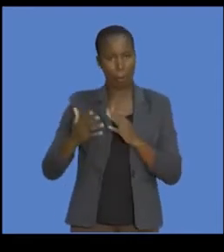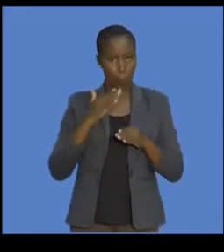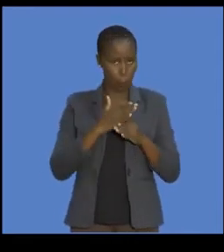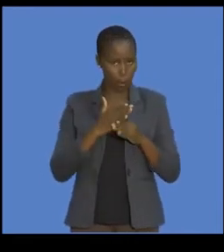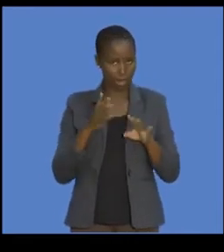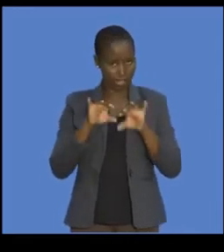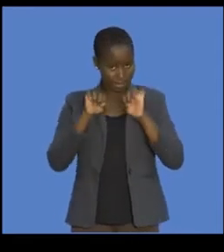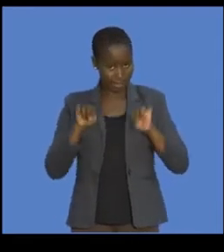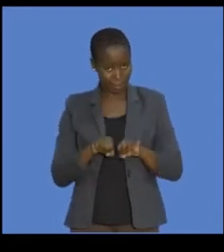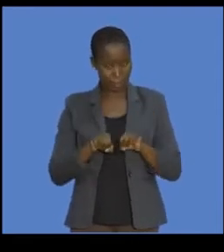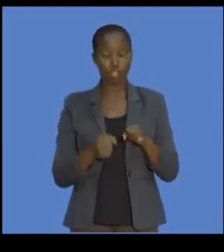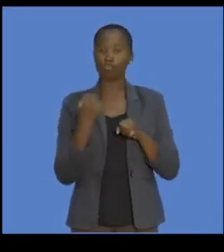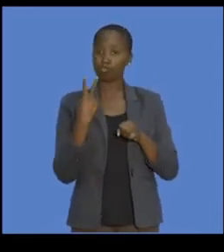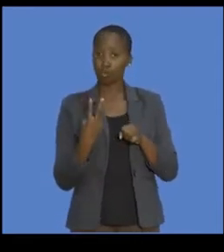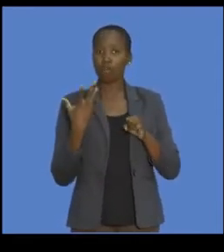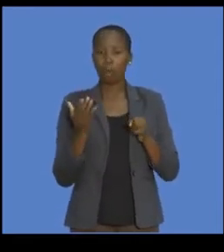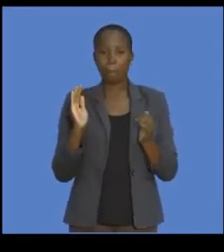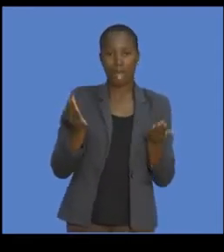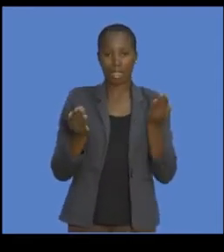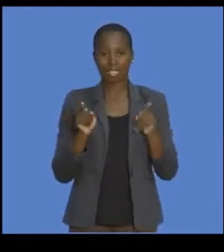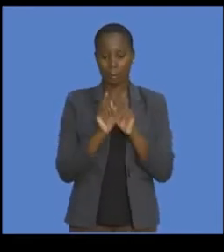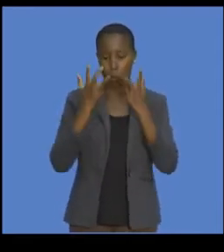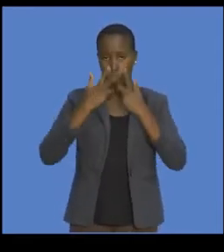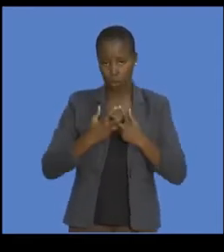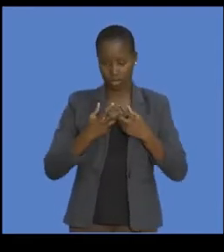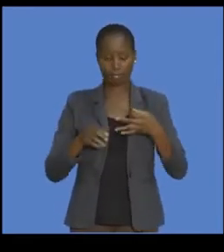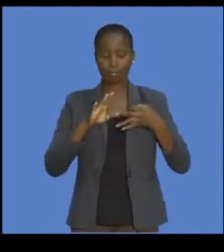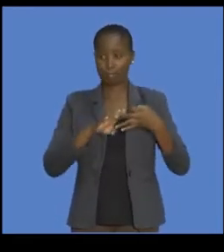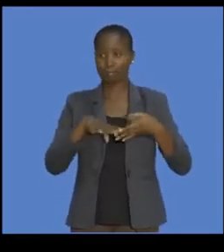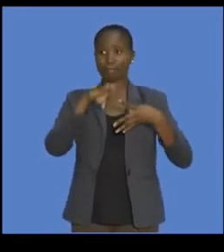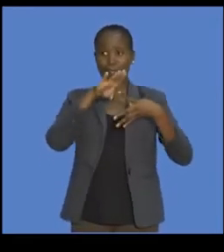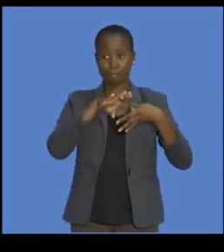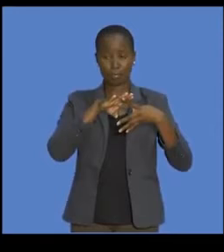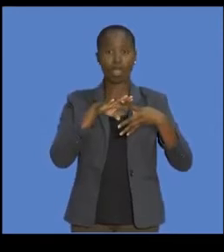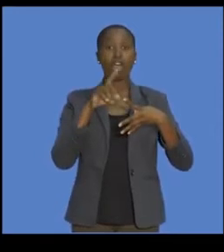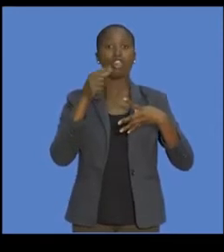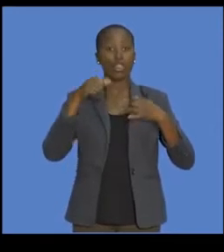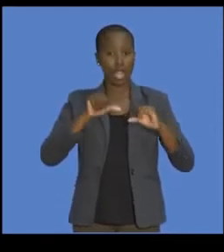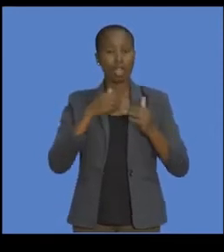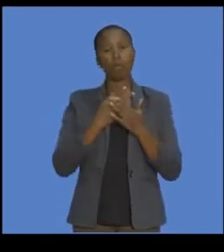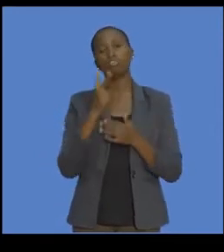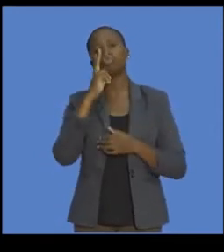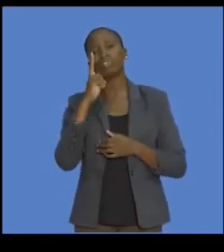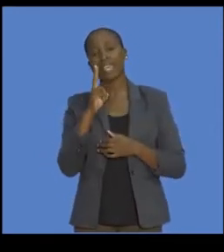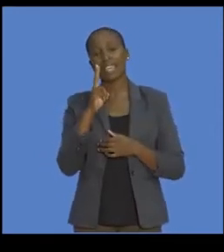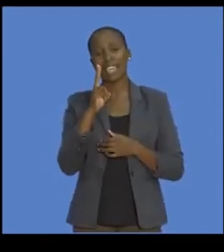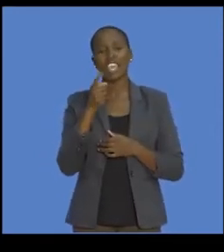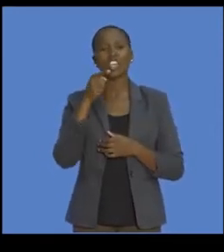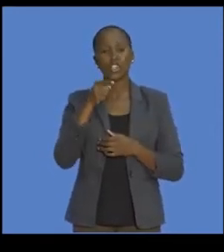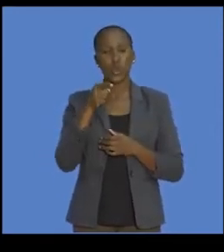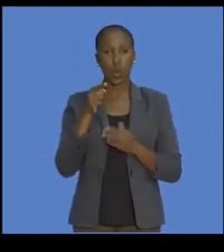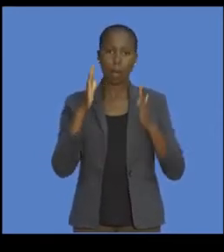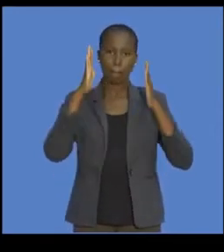about balance and coordination. We're going to have an overview of what the nervous system is and how that coordinates